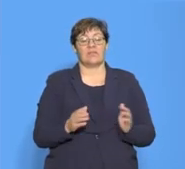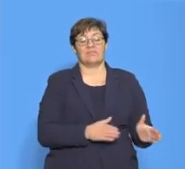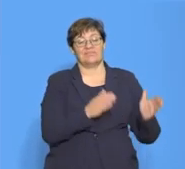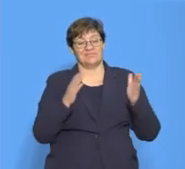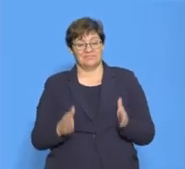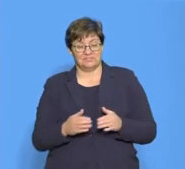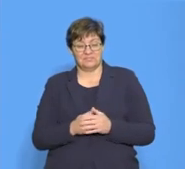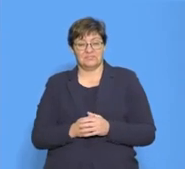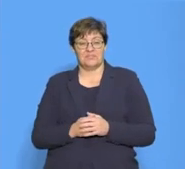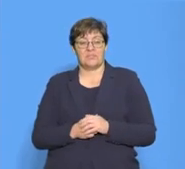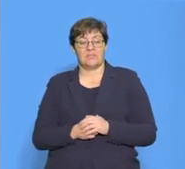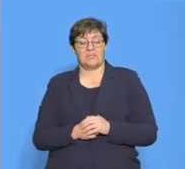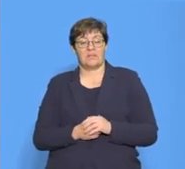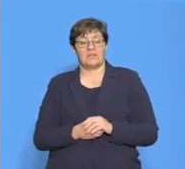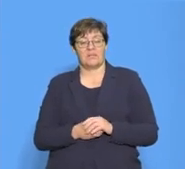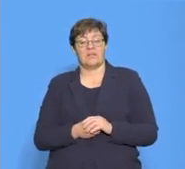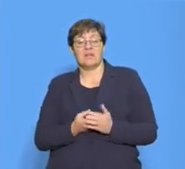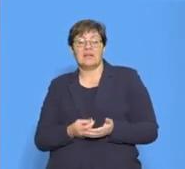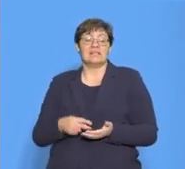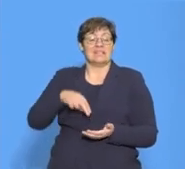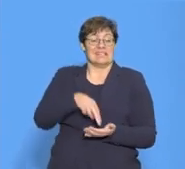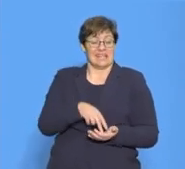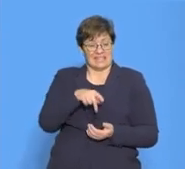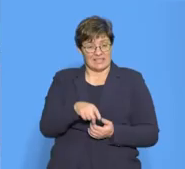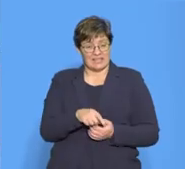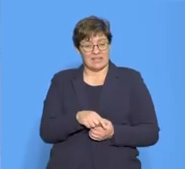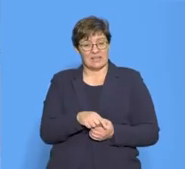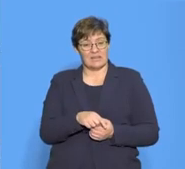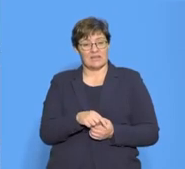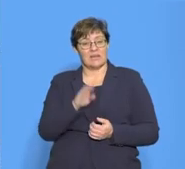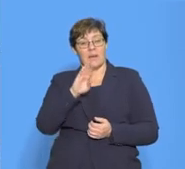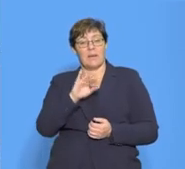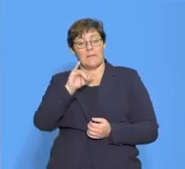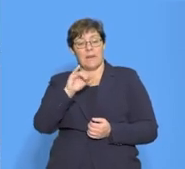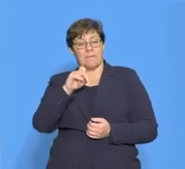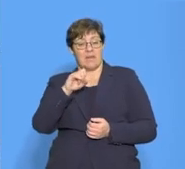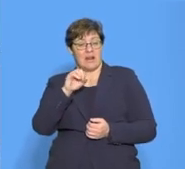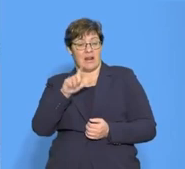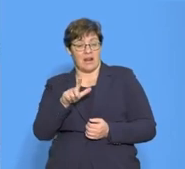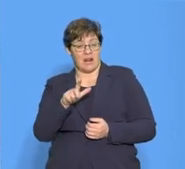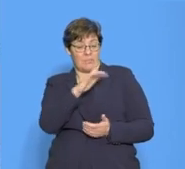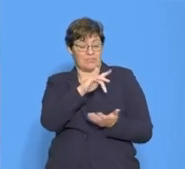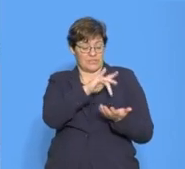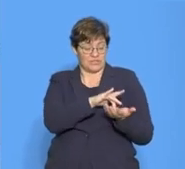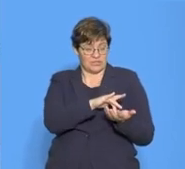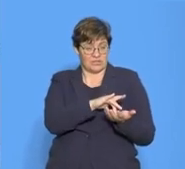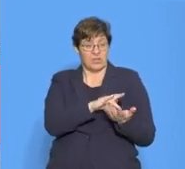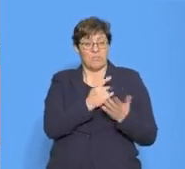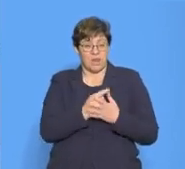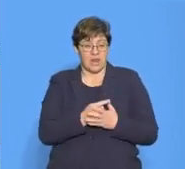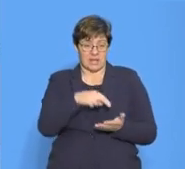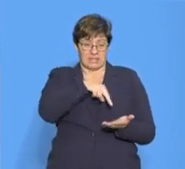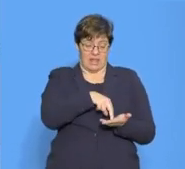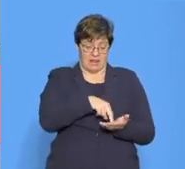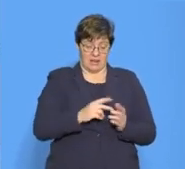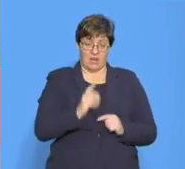Right, the other thing about standing upright in a bipedal position is that when you're in